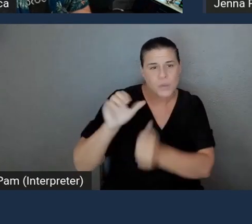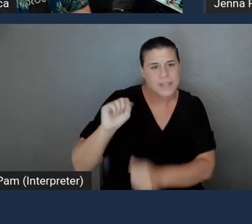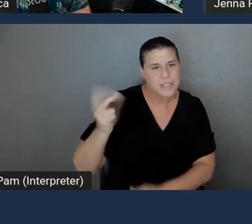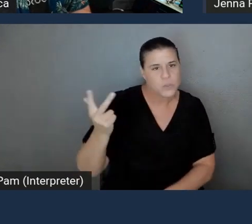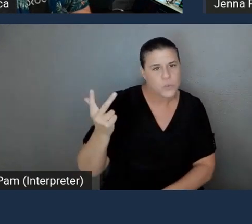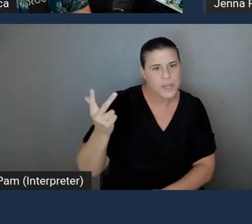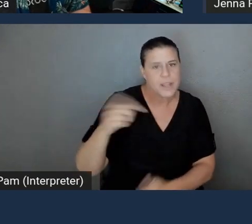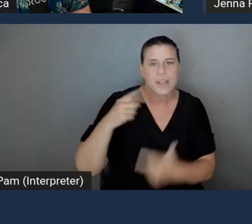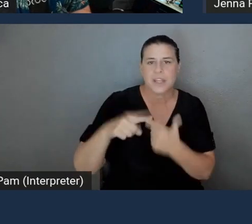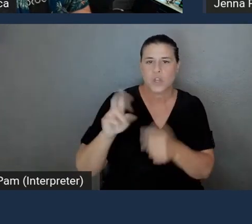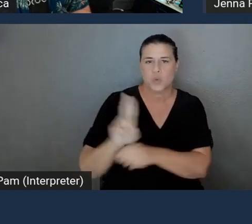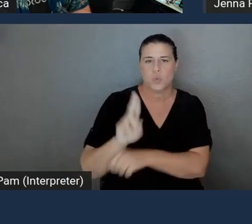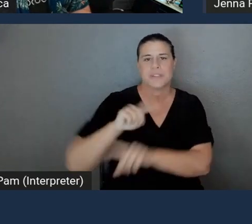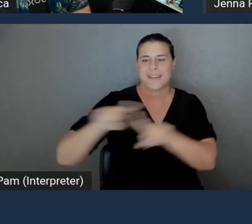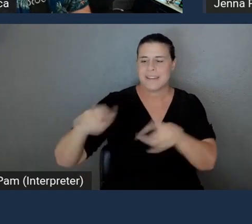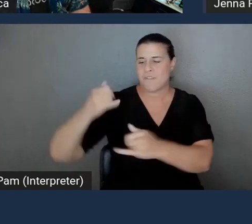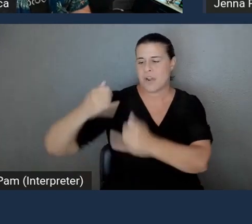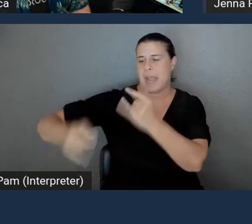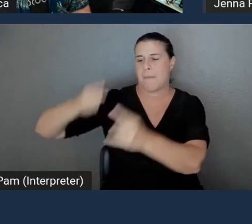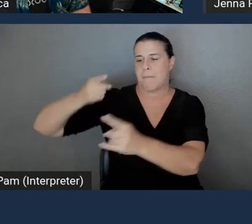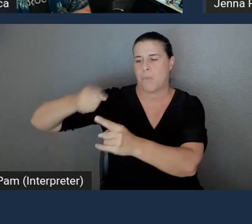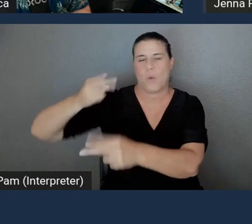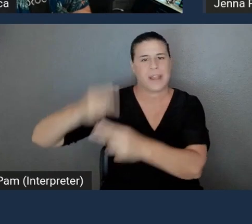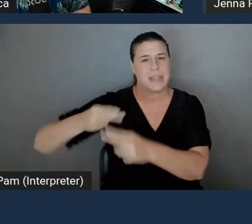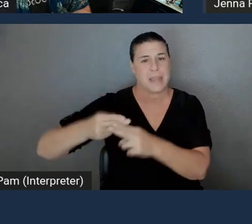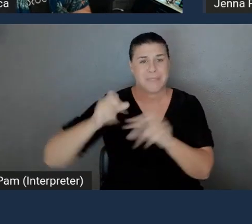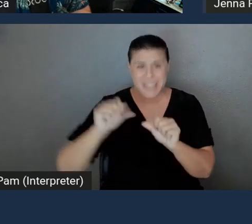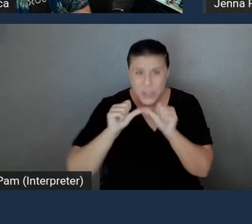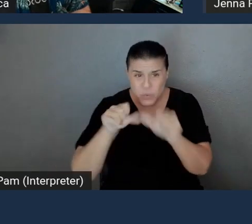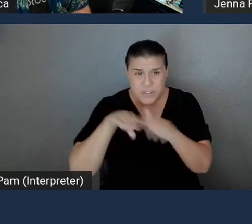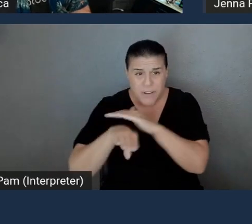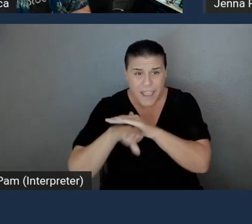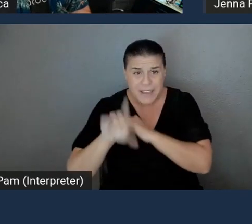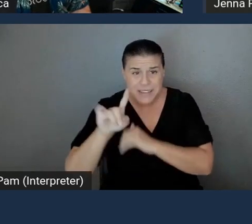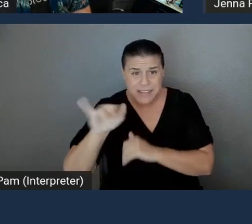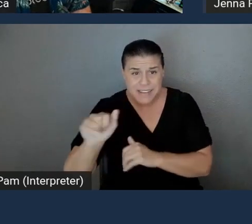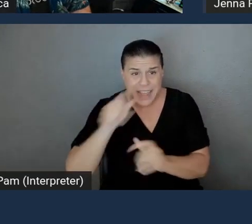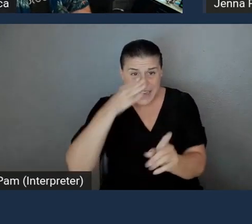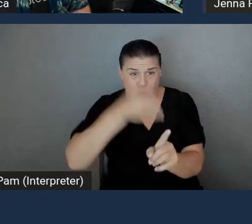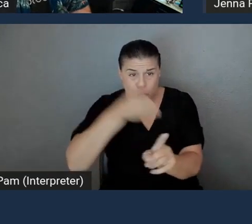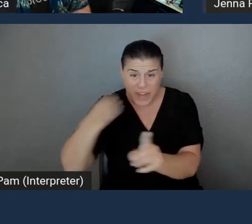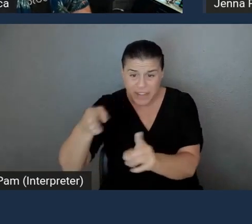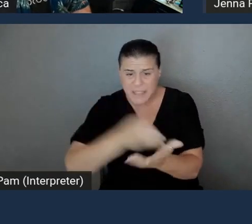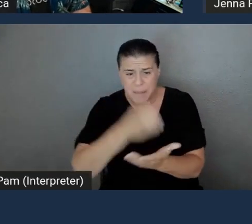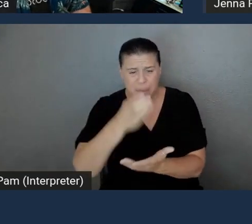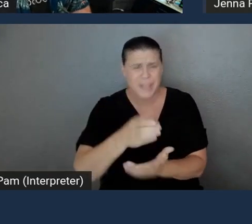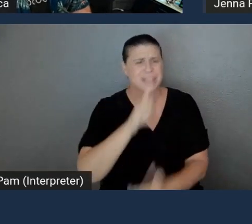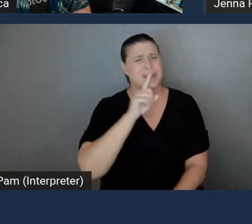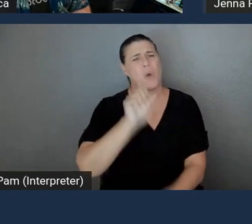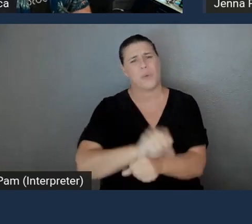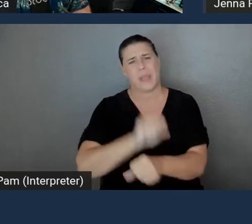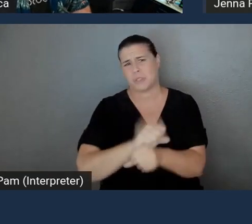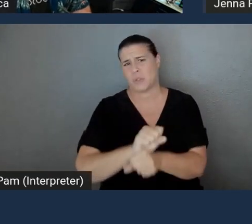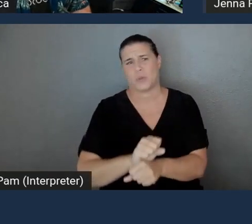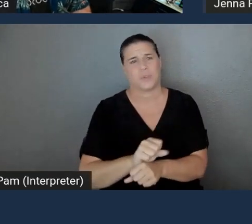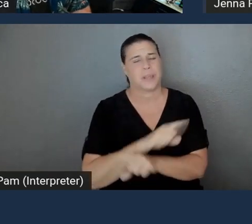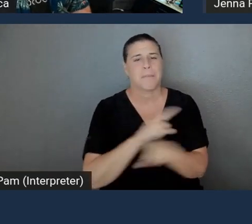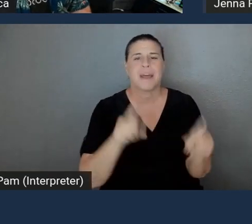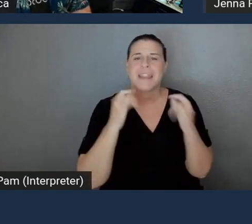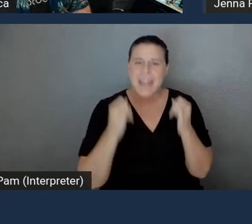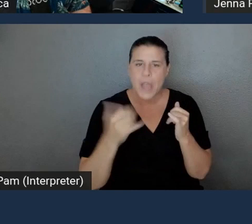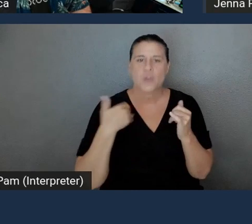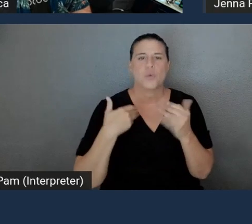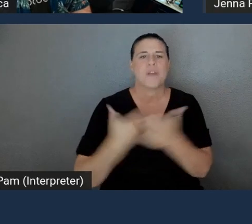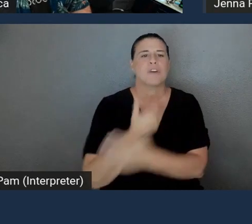you will use a different endpoint name. Can you still access the data in the buckets directly like you always have? Absolutely. It's just you now get a